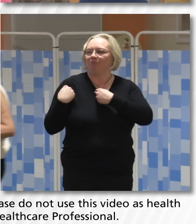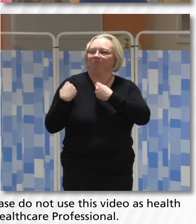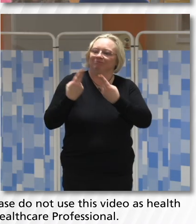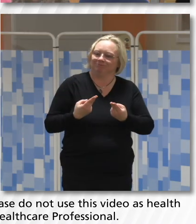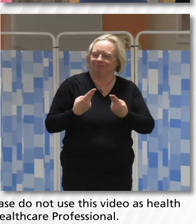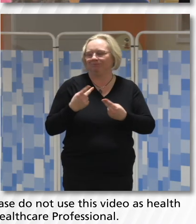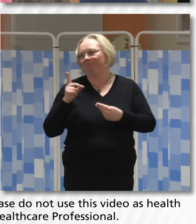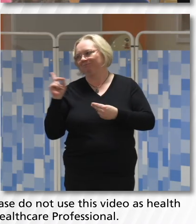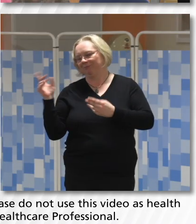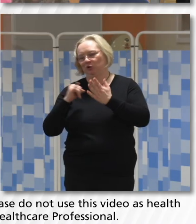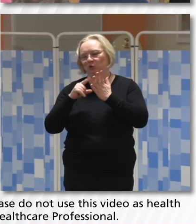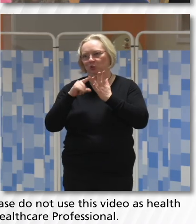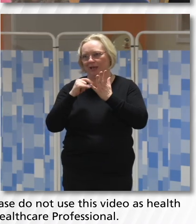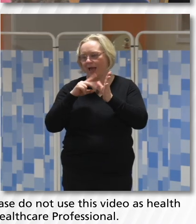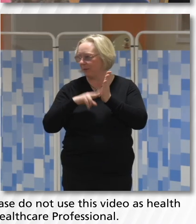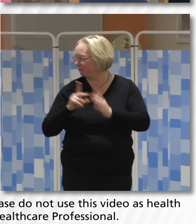both bits.